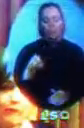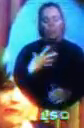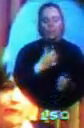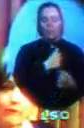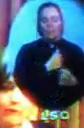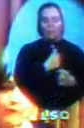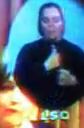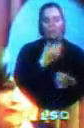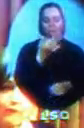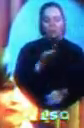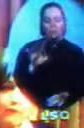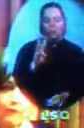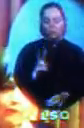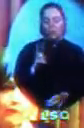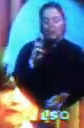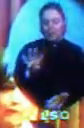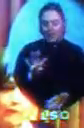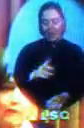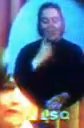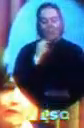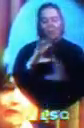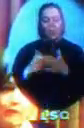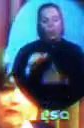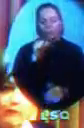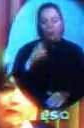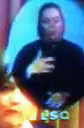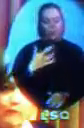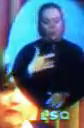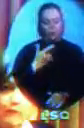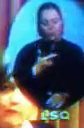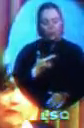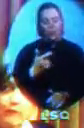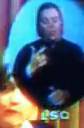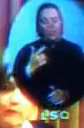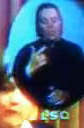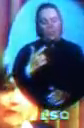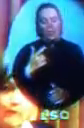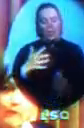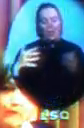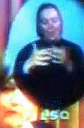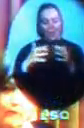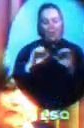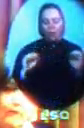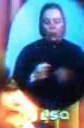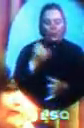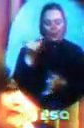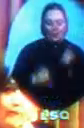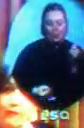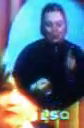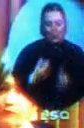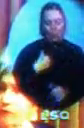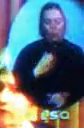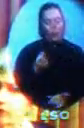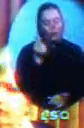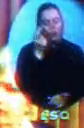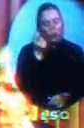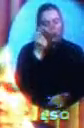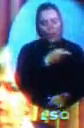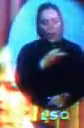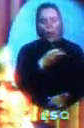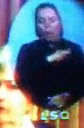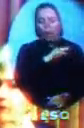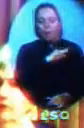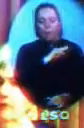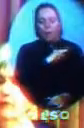haven't noticed that the Cold War has ended. No wonder they're afraid of 1950s propeller planes. Won't the government do the